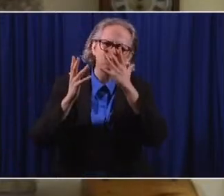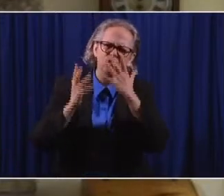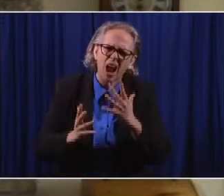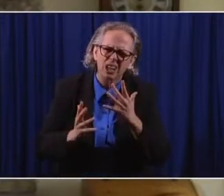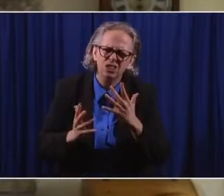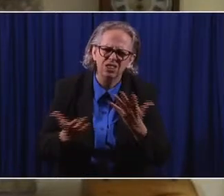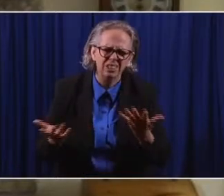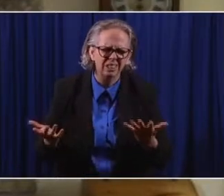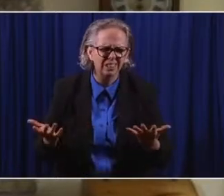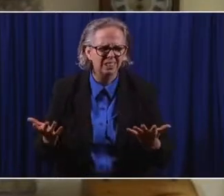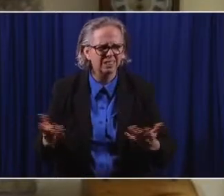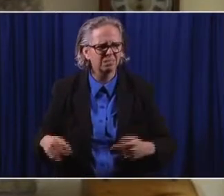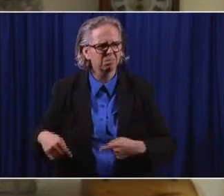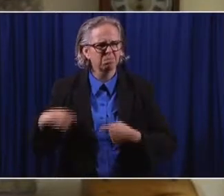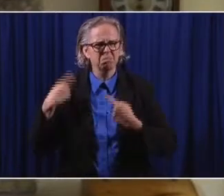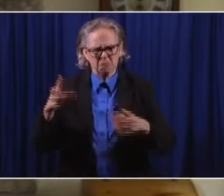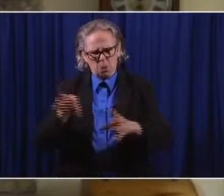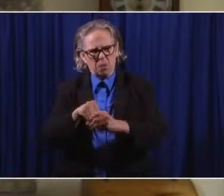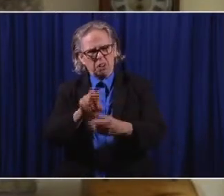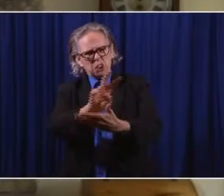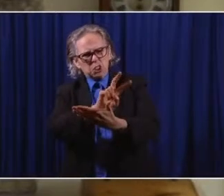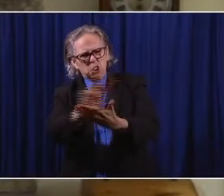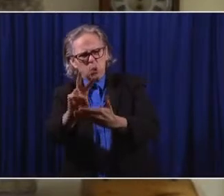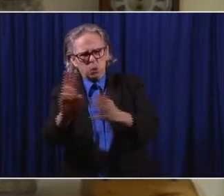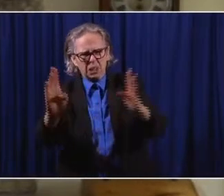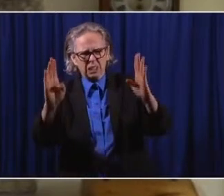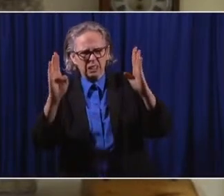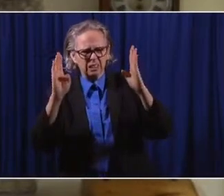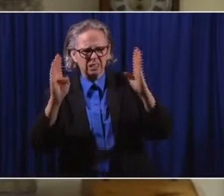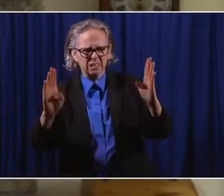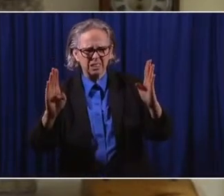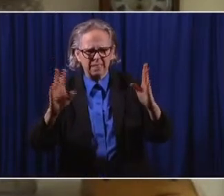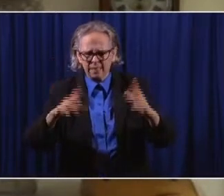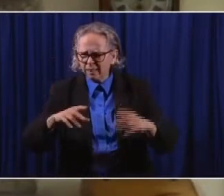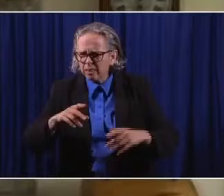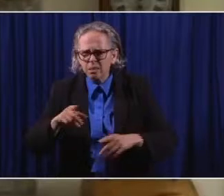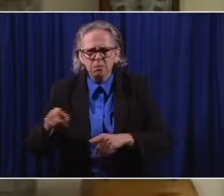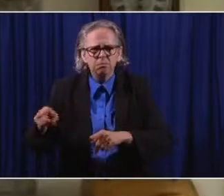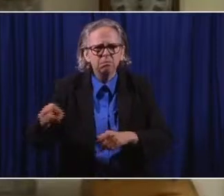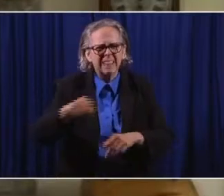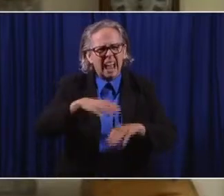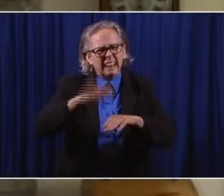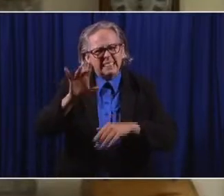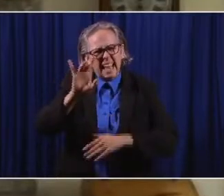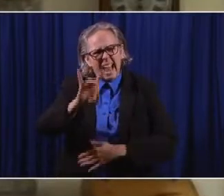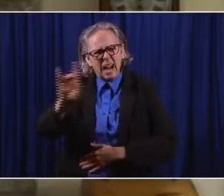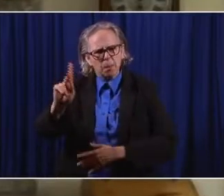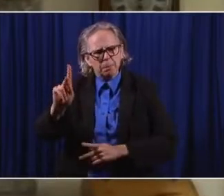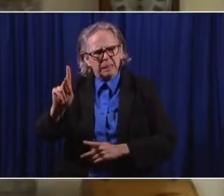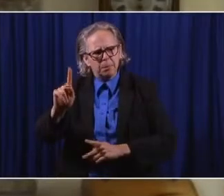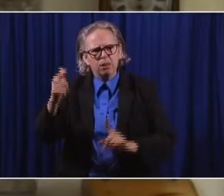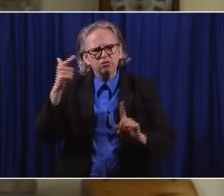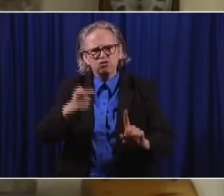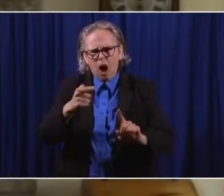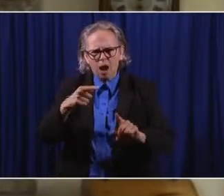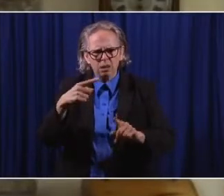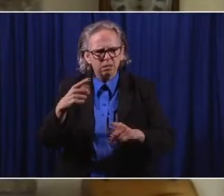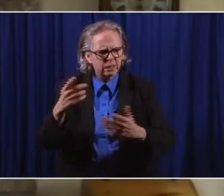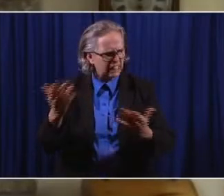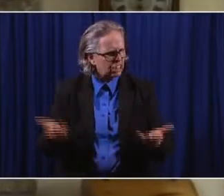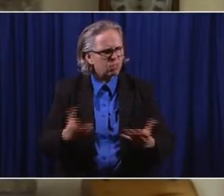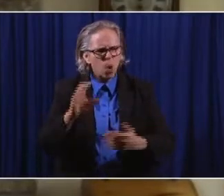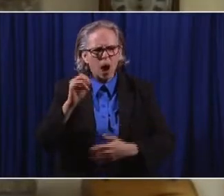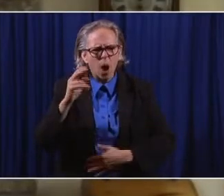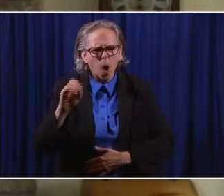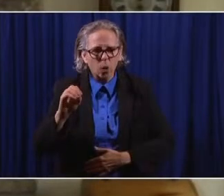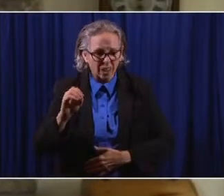reports in the news media of at least 88 people shot in Ohio. Of those, at least